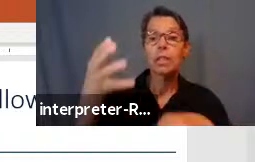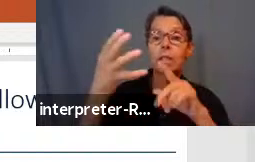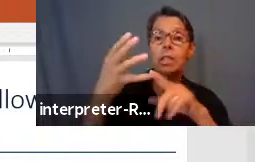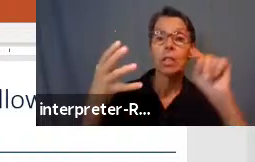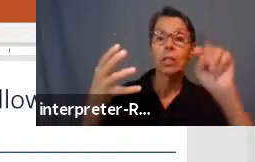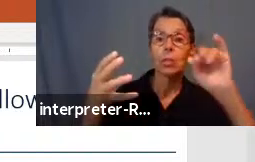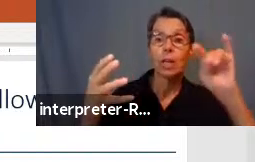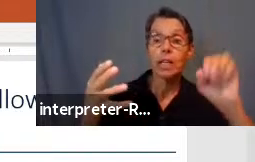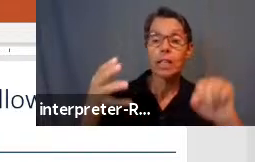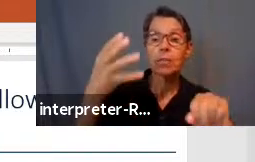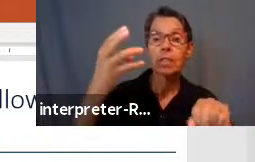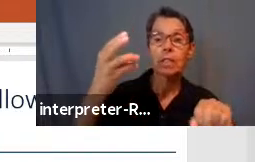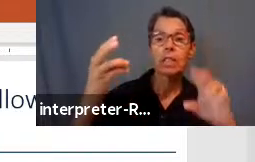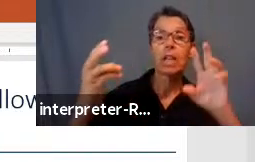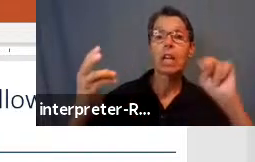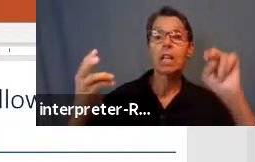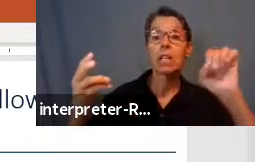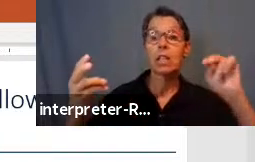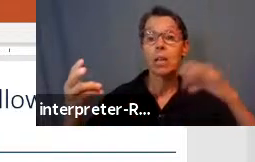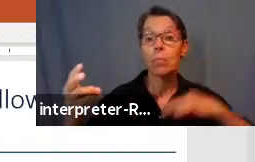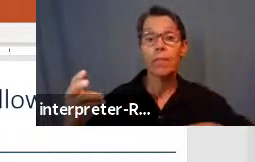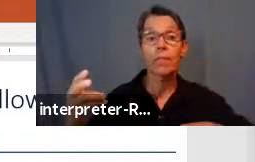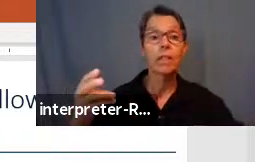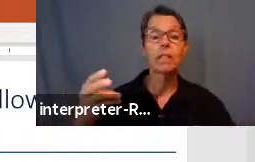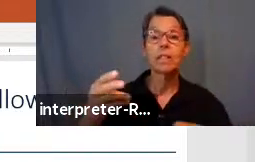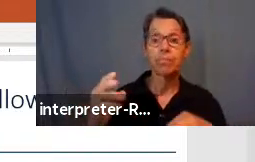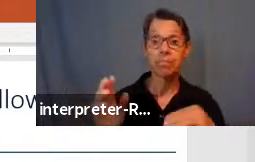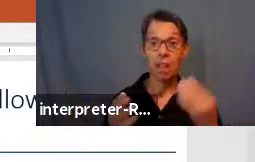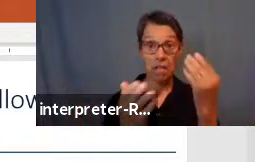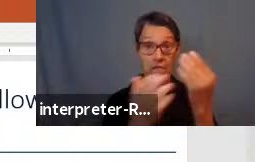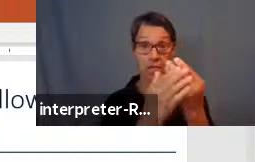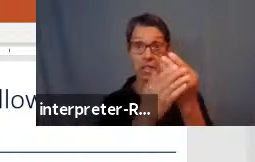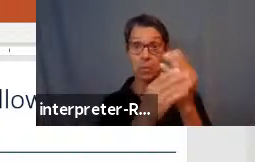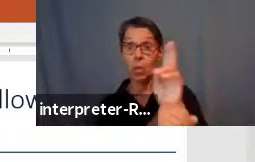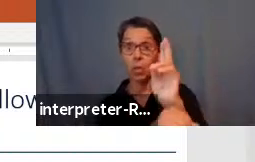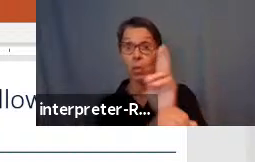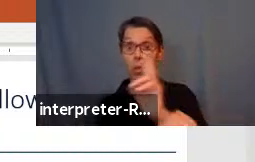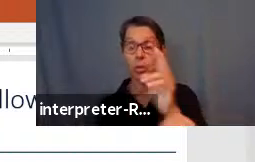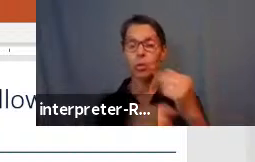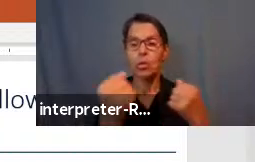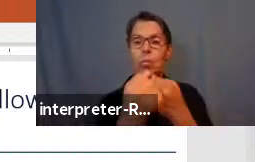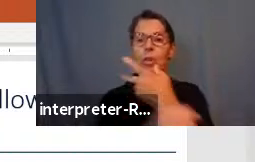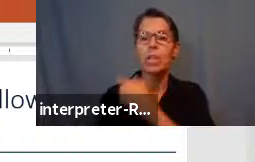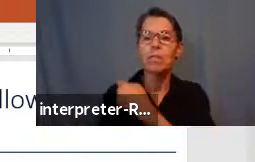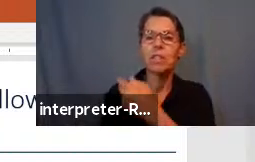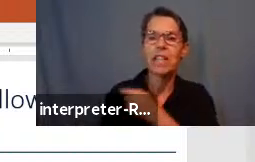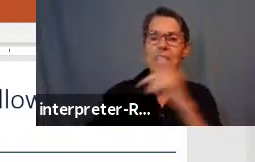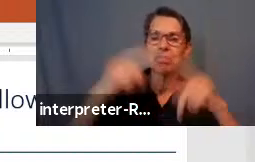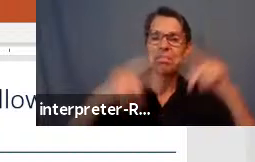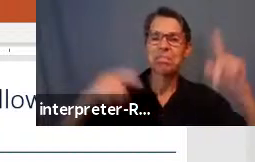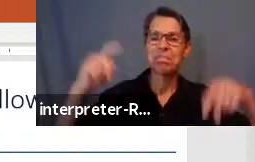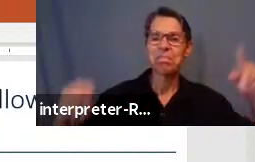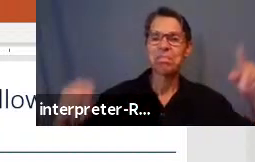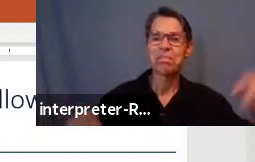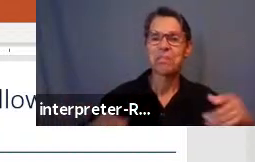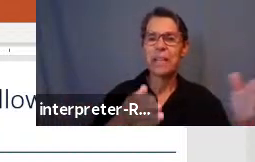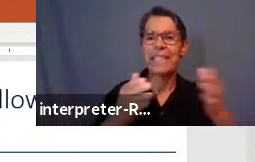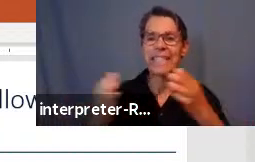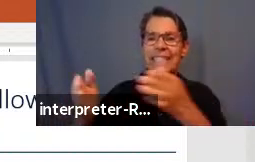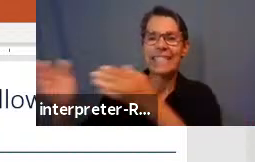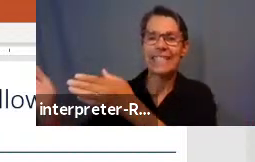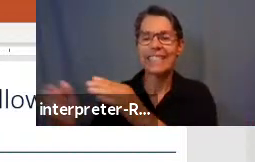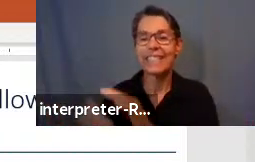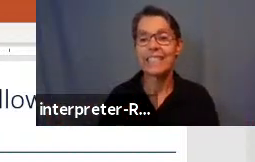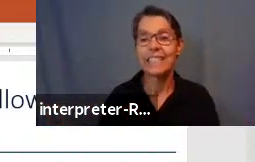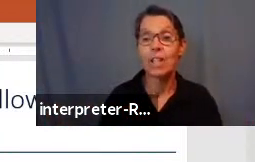tribes, nonprofits. The funds can be used to support immunizations in a variety of ways. One big